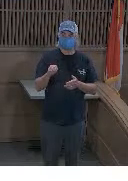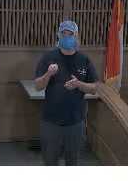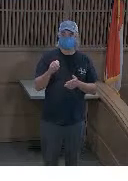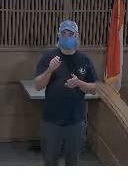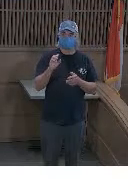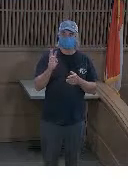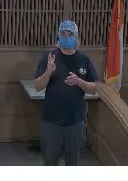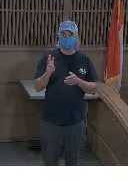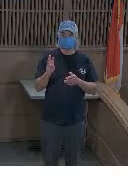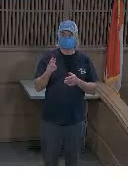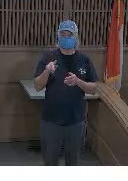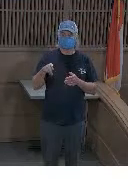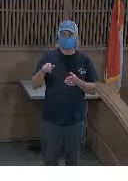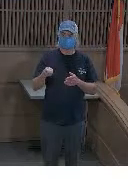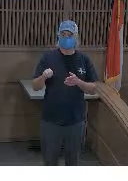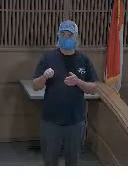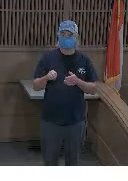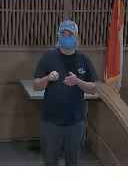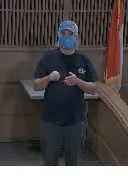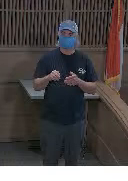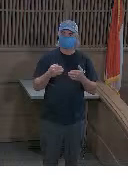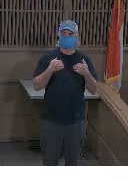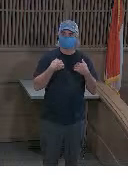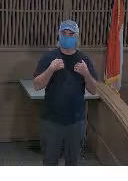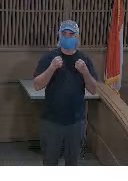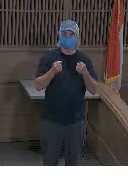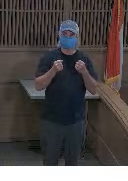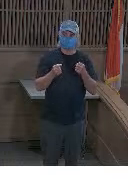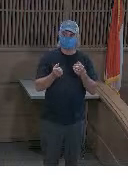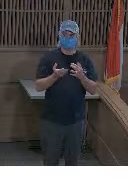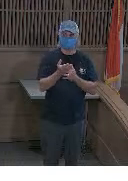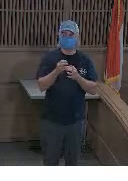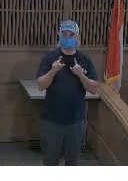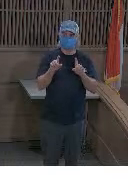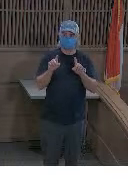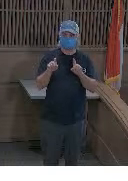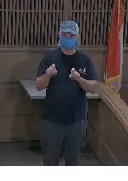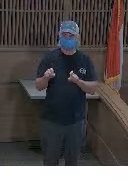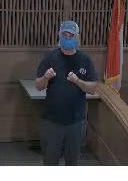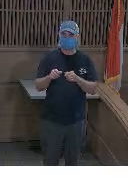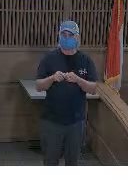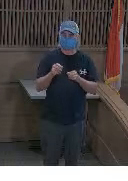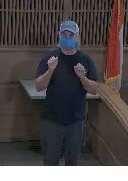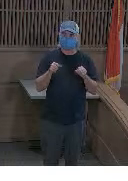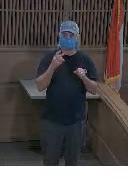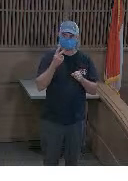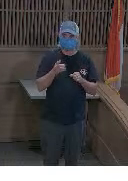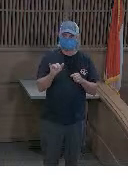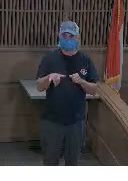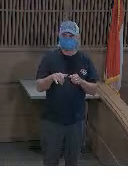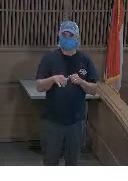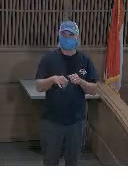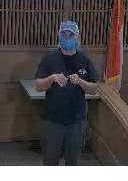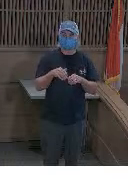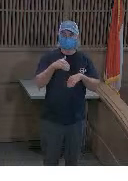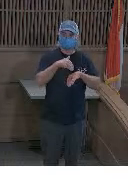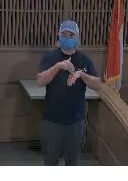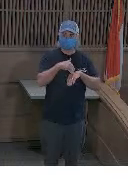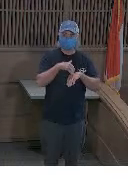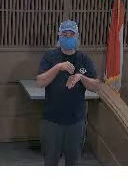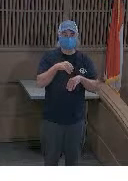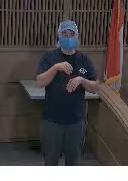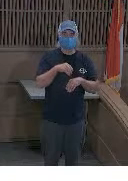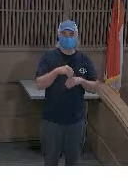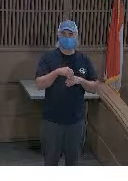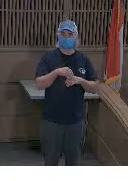just off of Palmyra Road. Some of you may be able to see the monitor, and it gives that information.